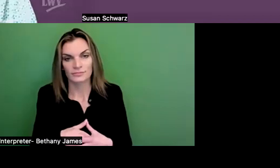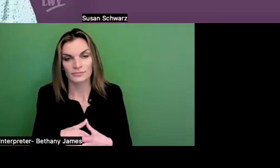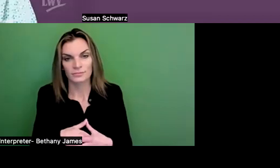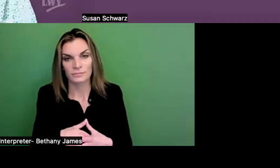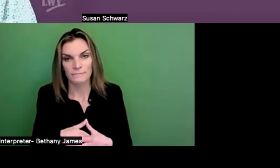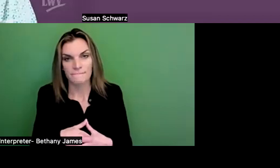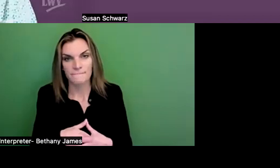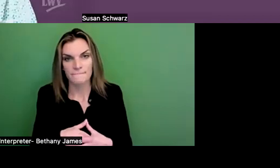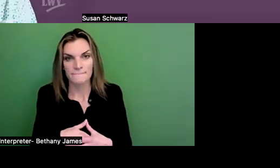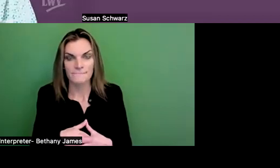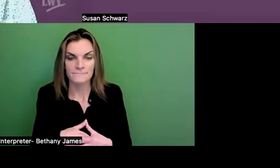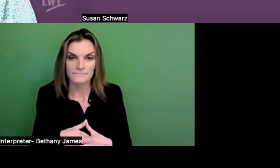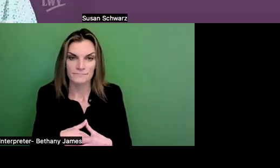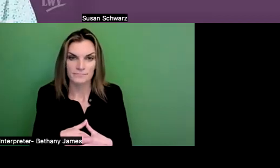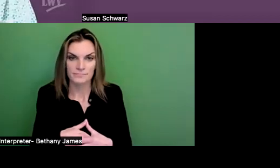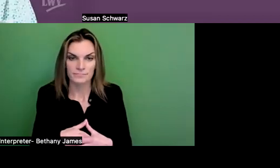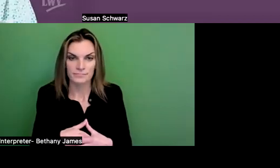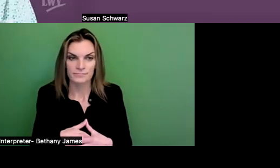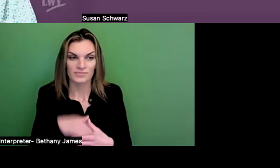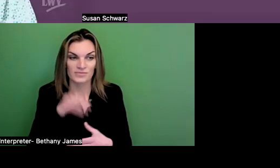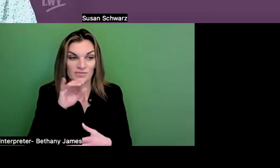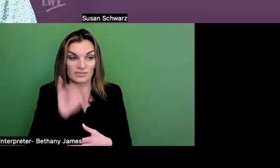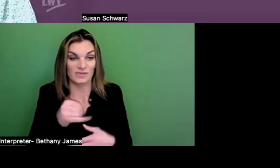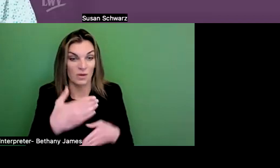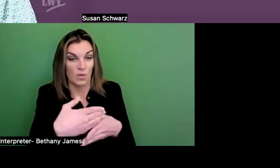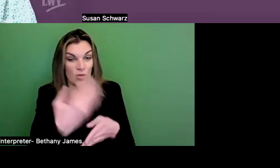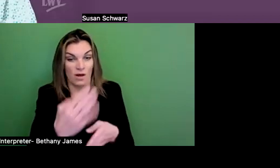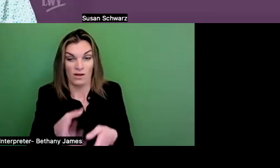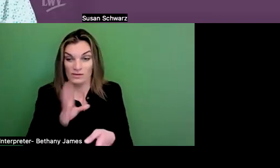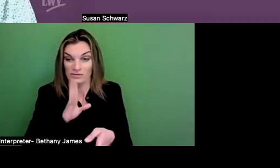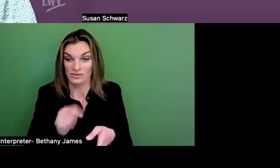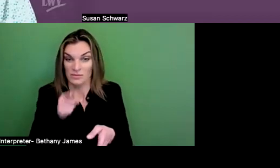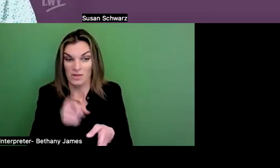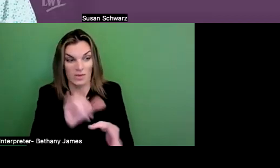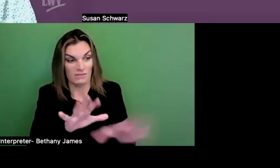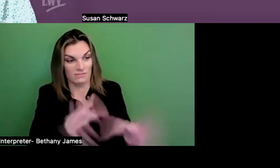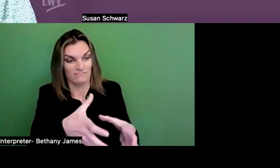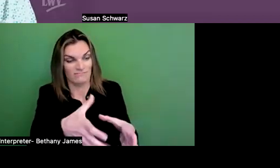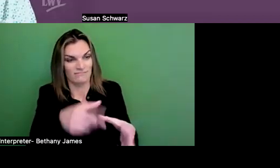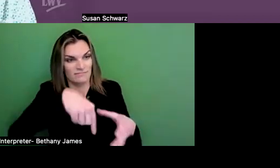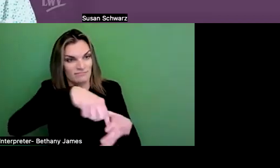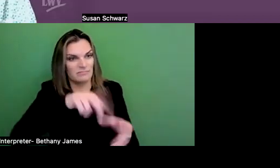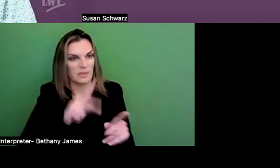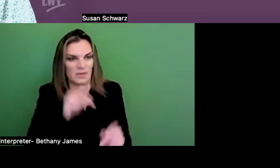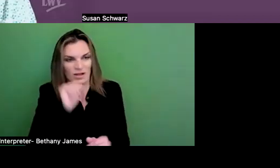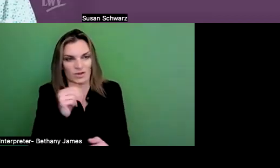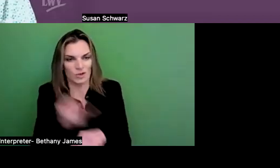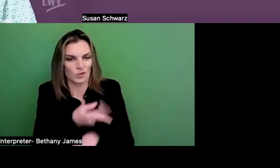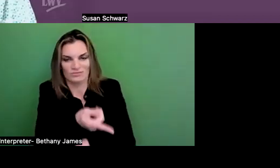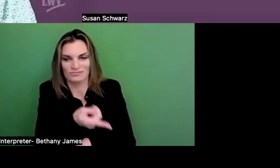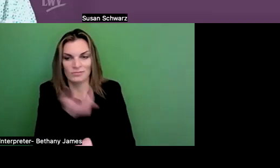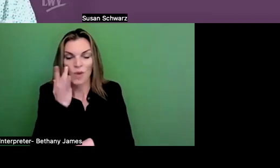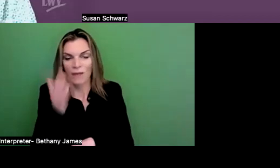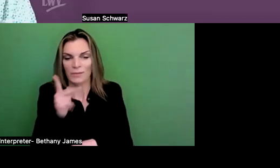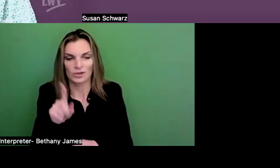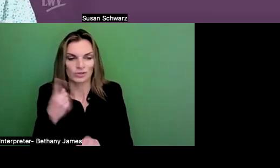accessory dwelling law, nobody has used yet because it's just people are more happy to do it illegally instead